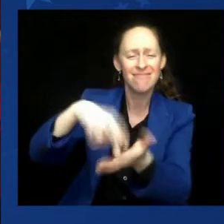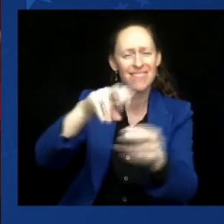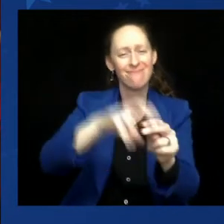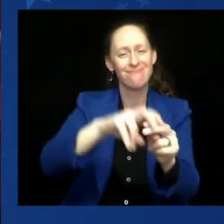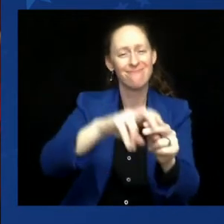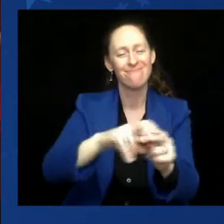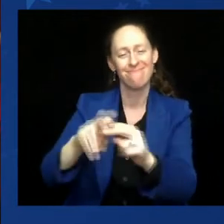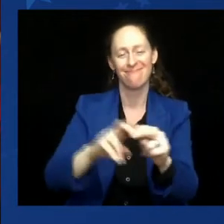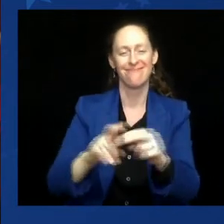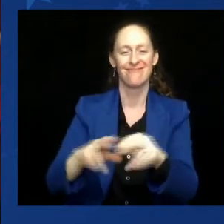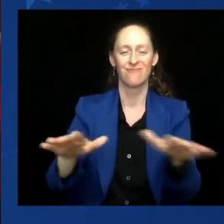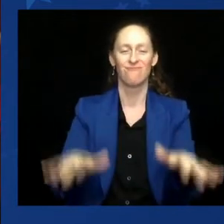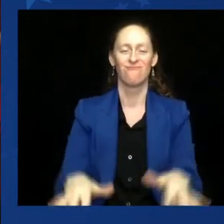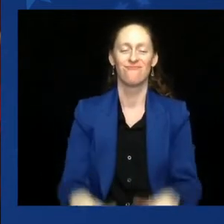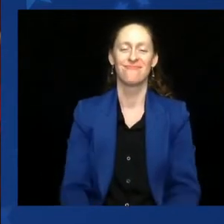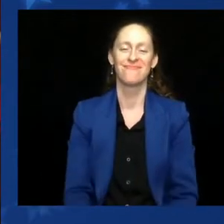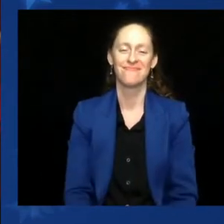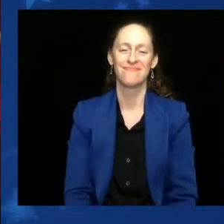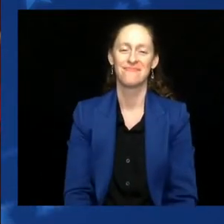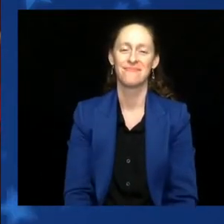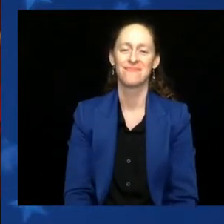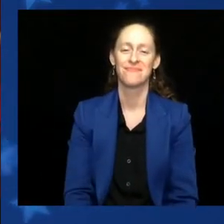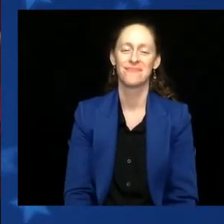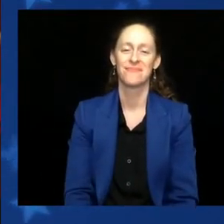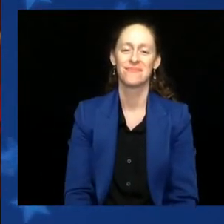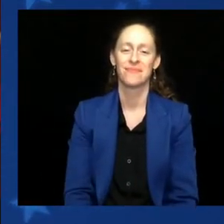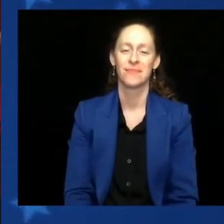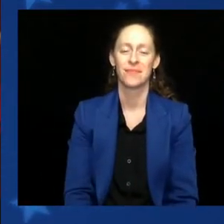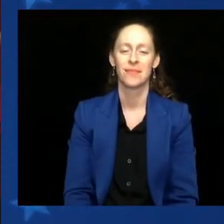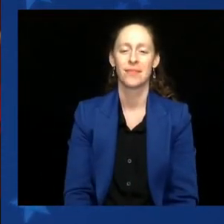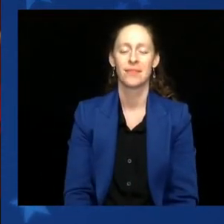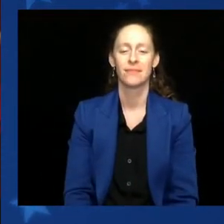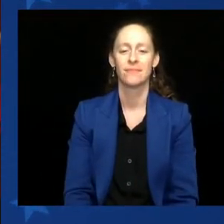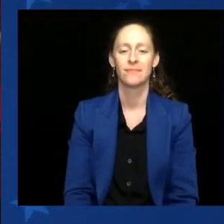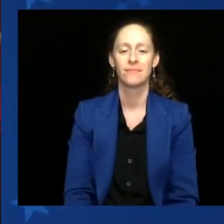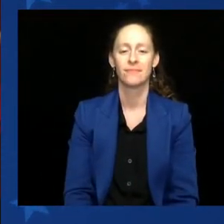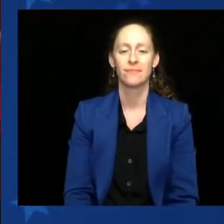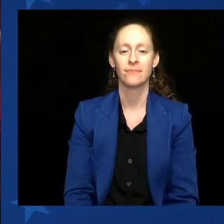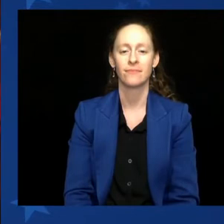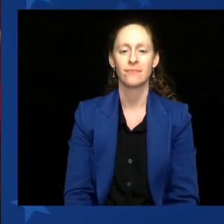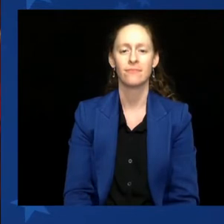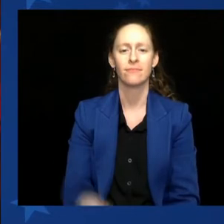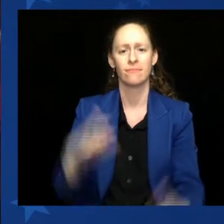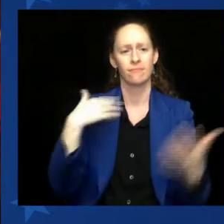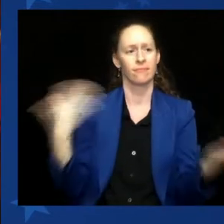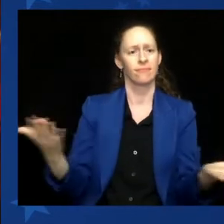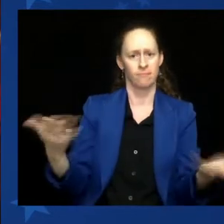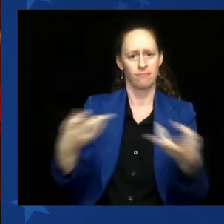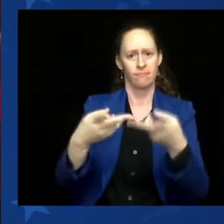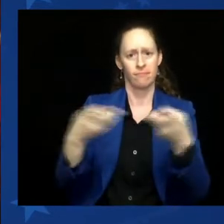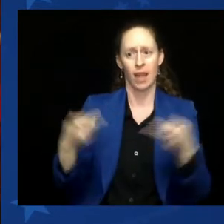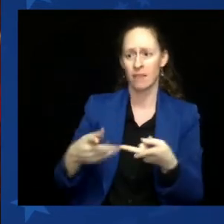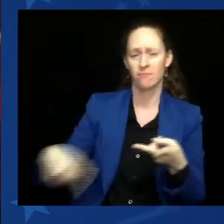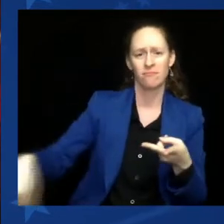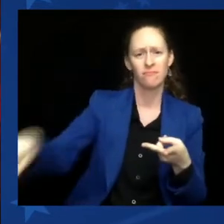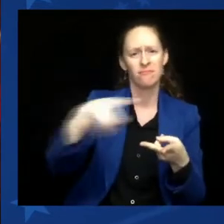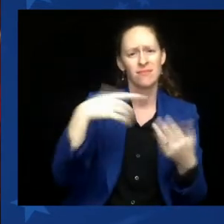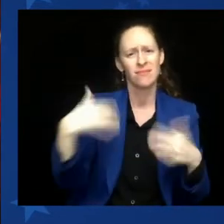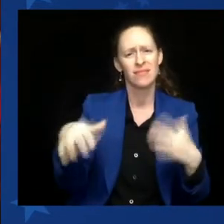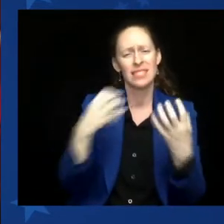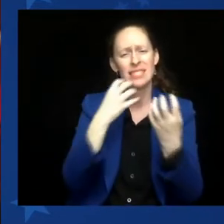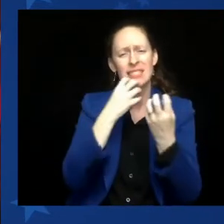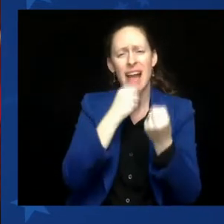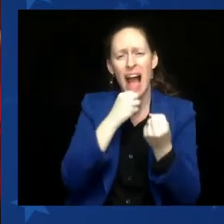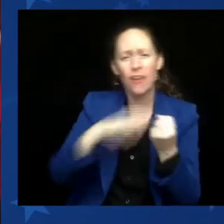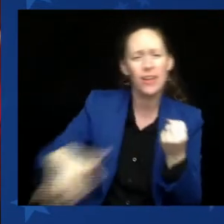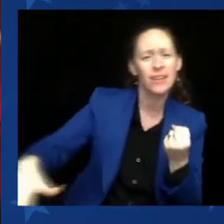tonight from sacred ground in America, Independence Hall in Philadelphia, Pennsylvania. This is